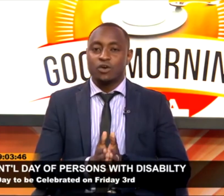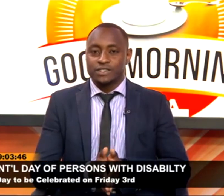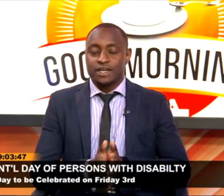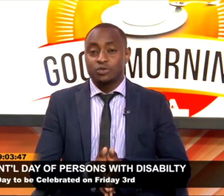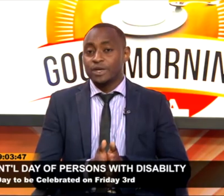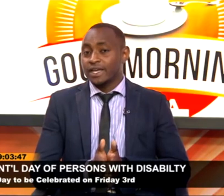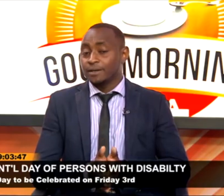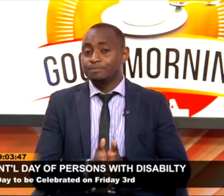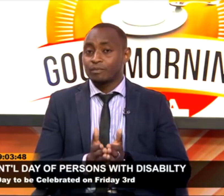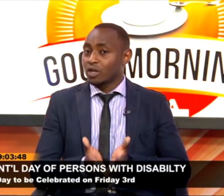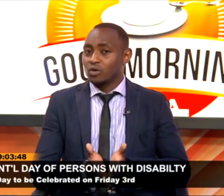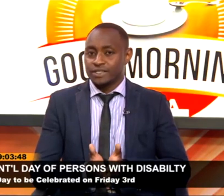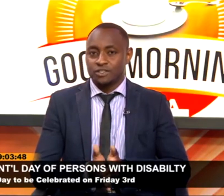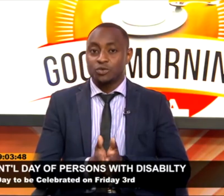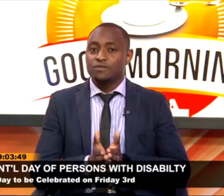to take